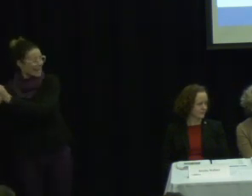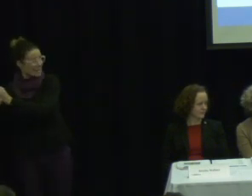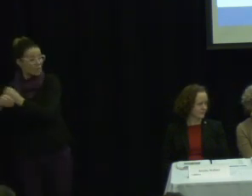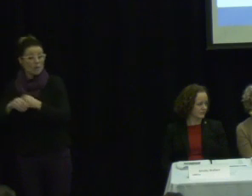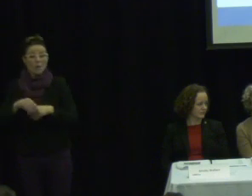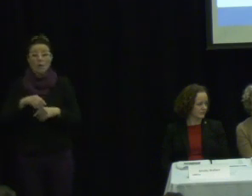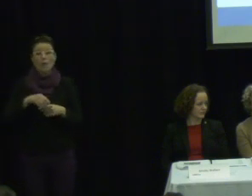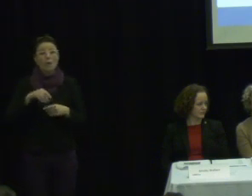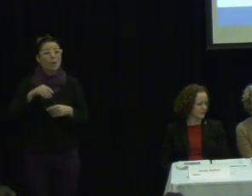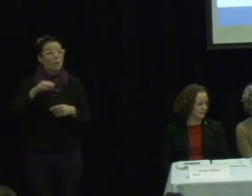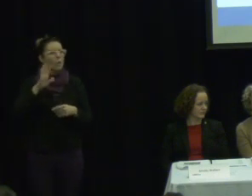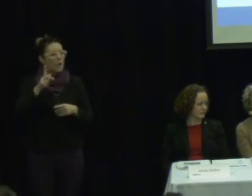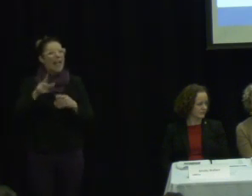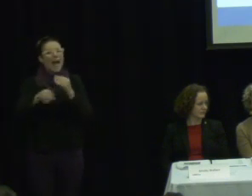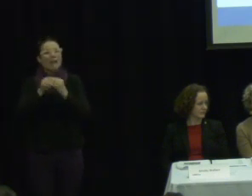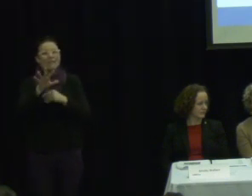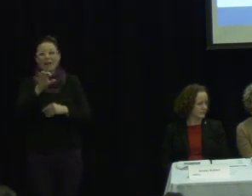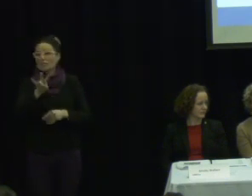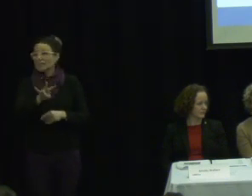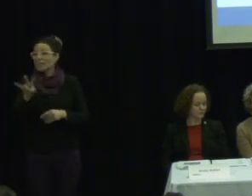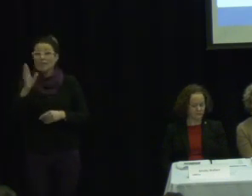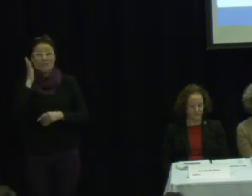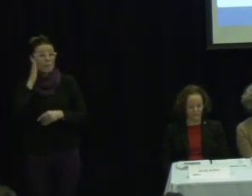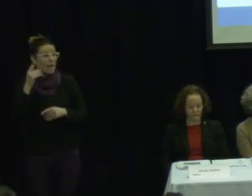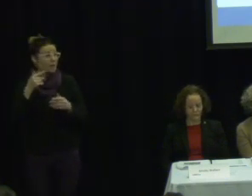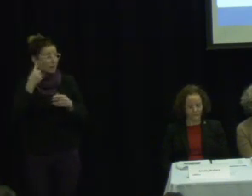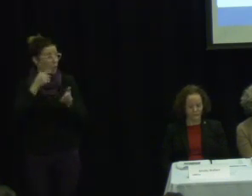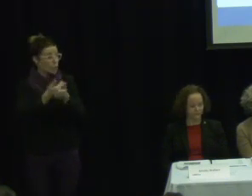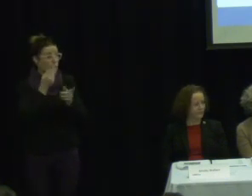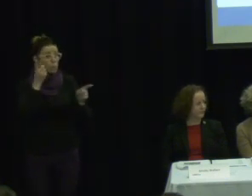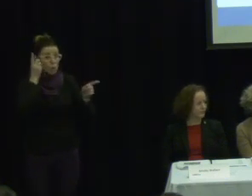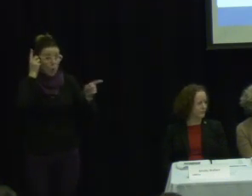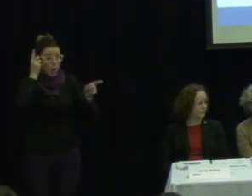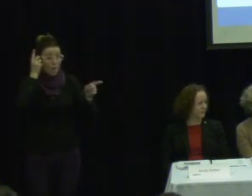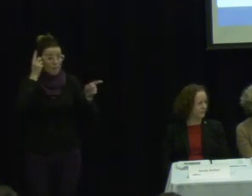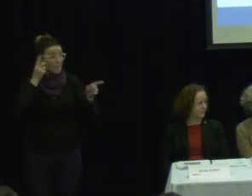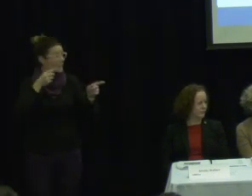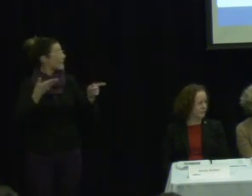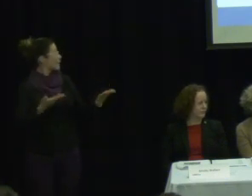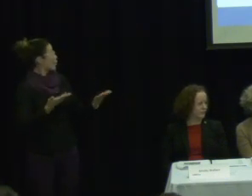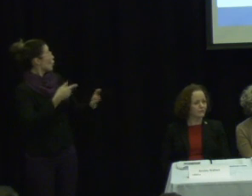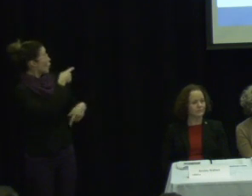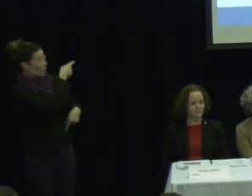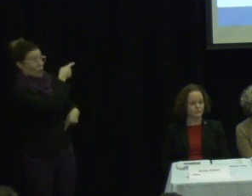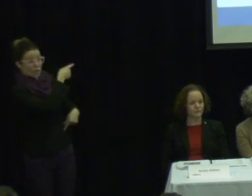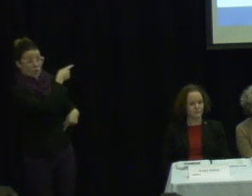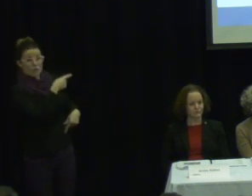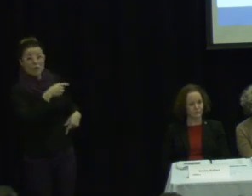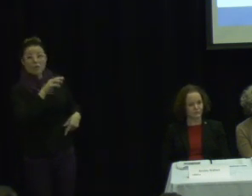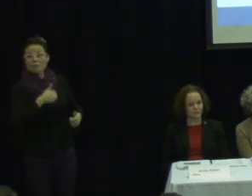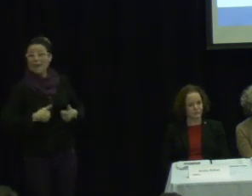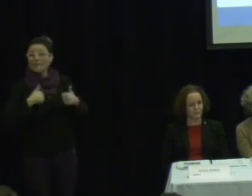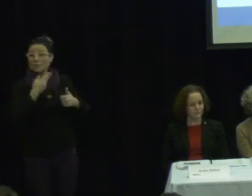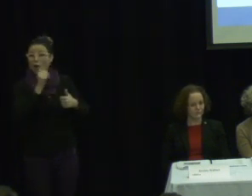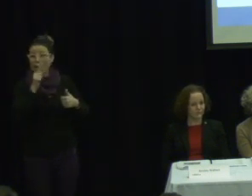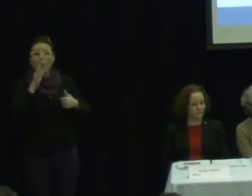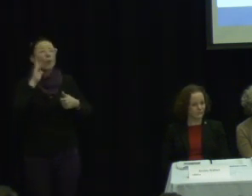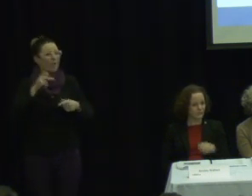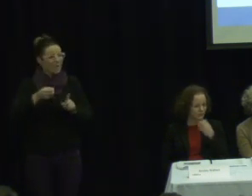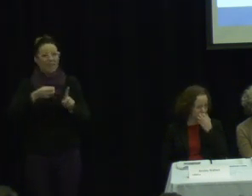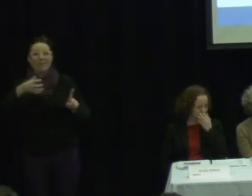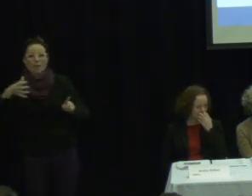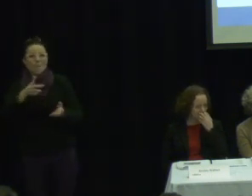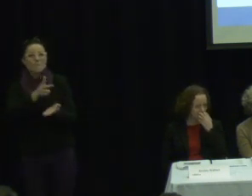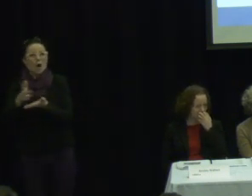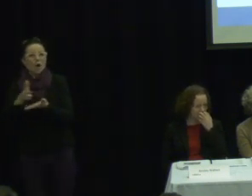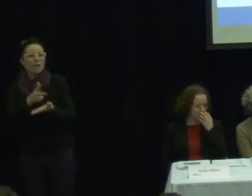577 beds that we'll be putting into the new dormitory, the residence hall here, we'll have additional parking that will have a net